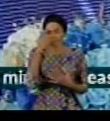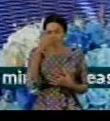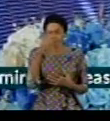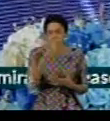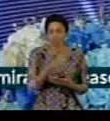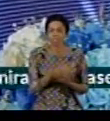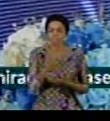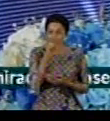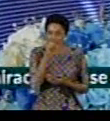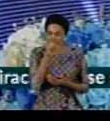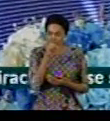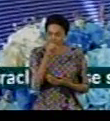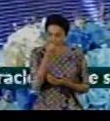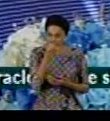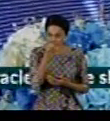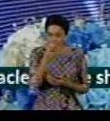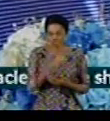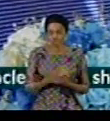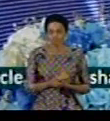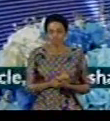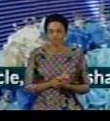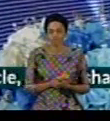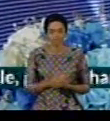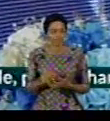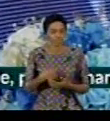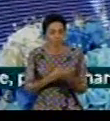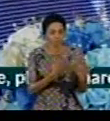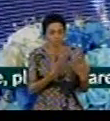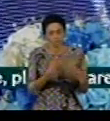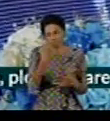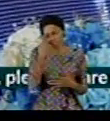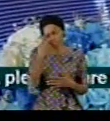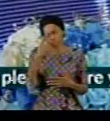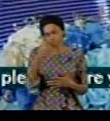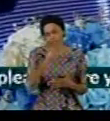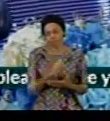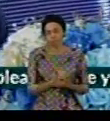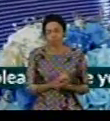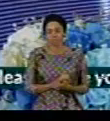We're waiting for you right there, my left hand side by the pulpit.